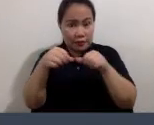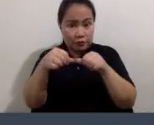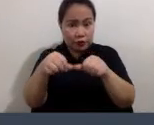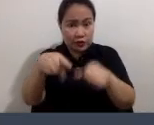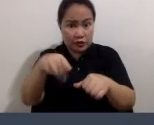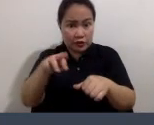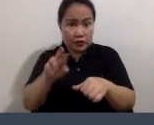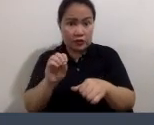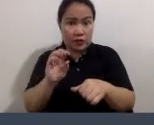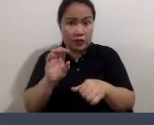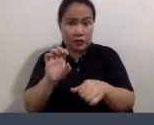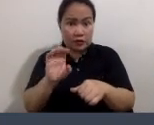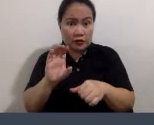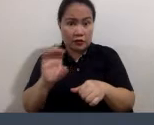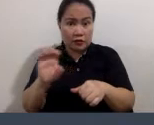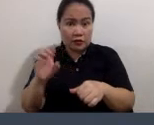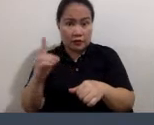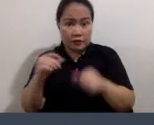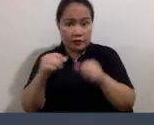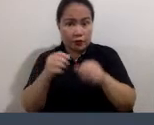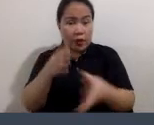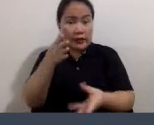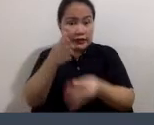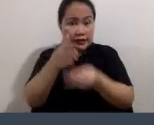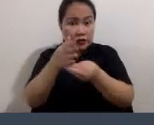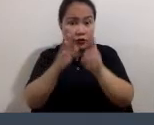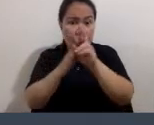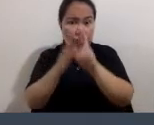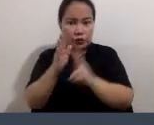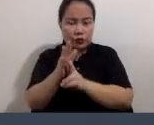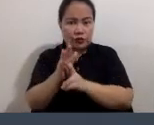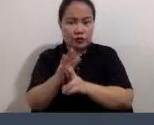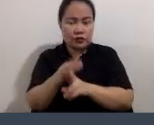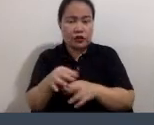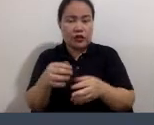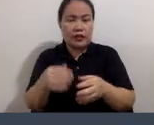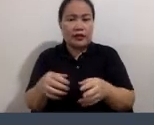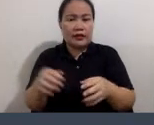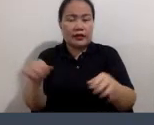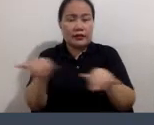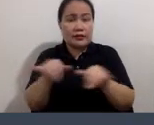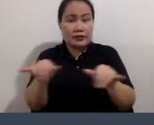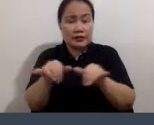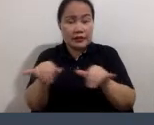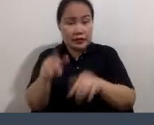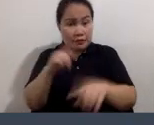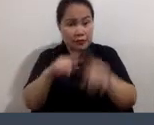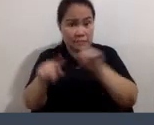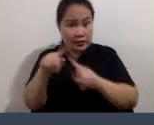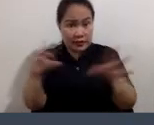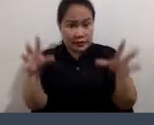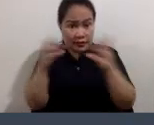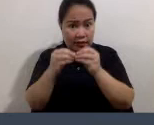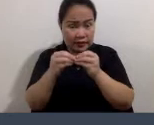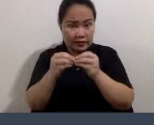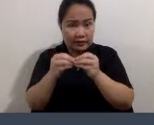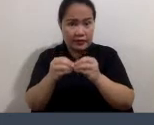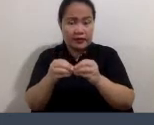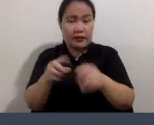rule. So, babalik tayo dun sa pag same sign, i-add natin, and then different signs, isa-subtract